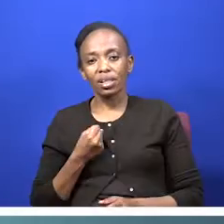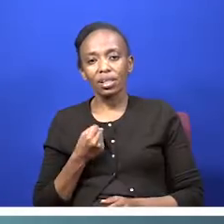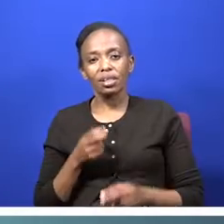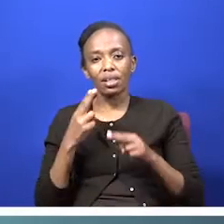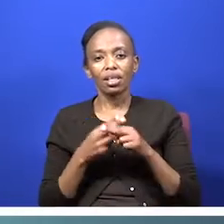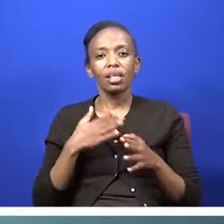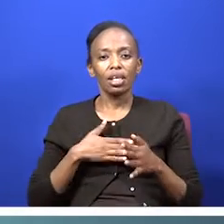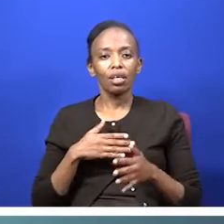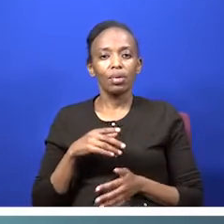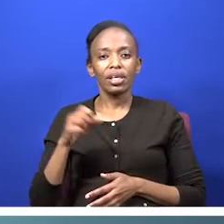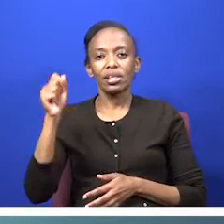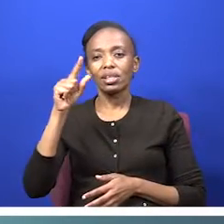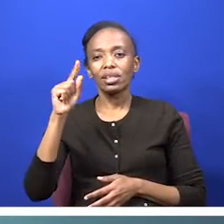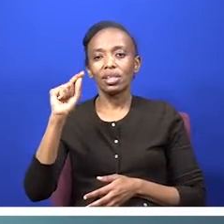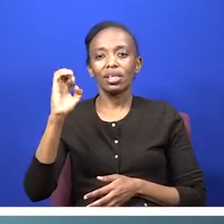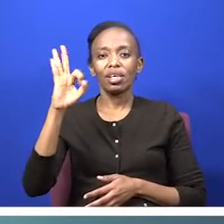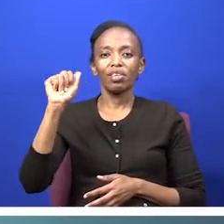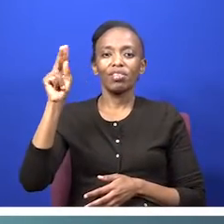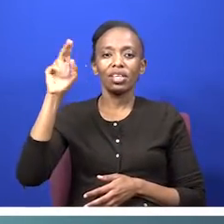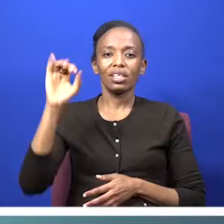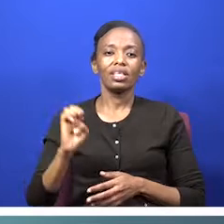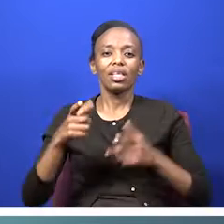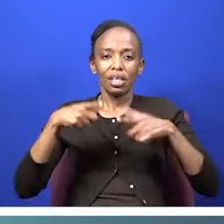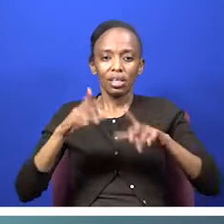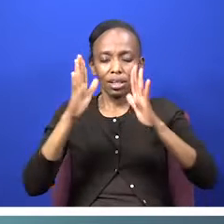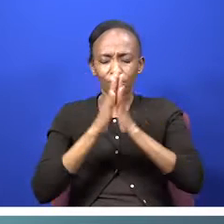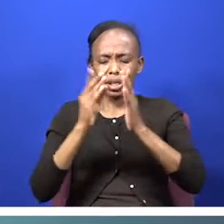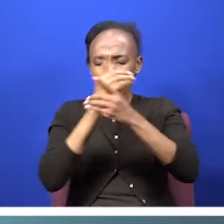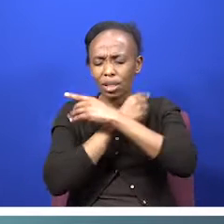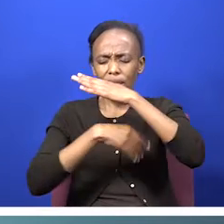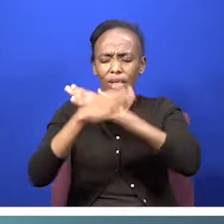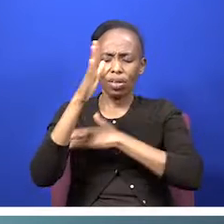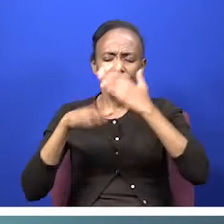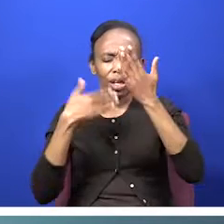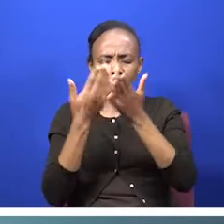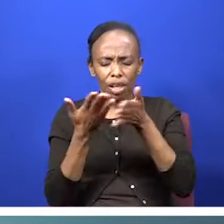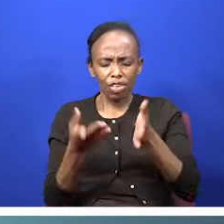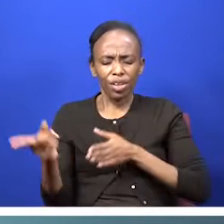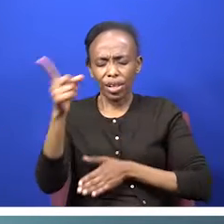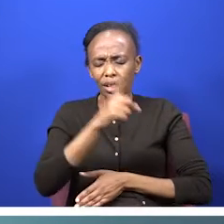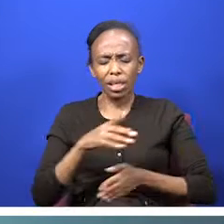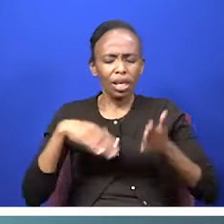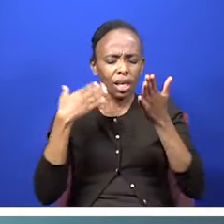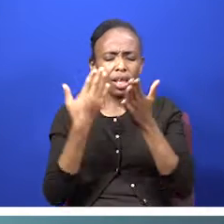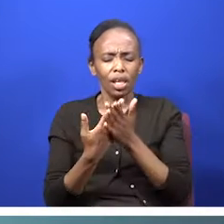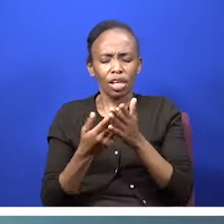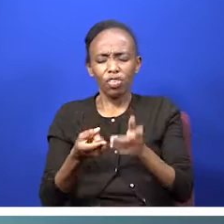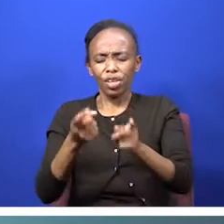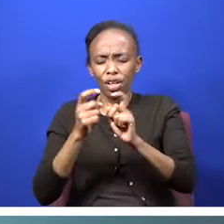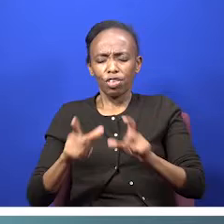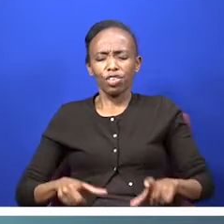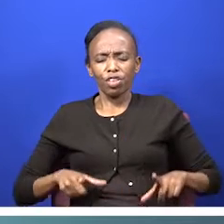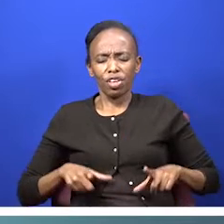Boys and girls, my name is Stephanie. Let us pray. Dear God, thank you for this day. Thank you for